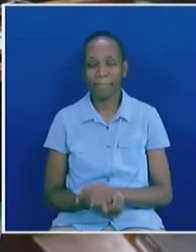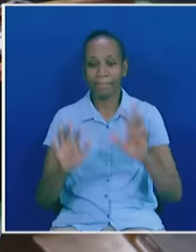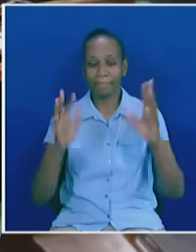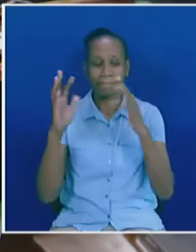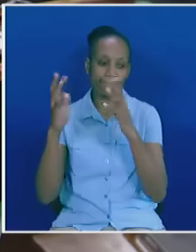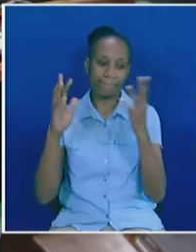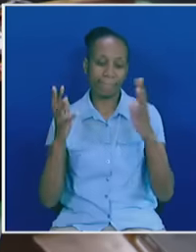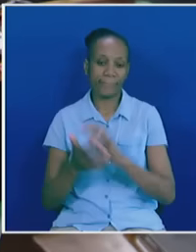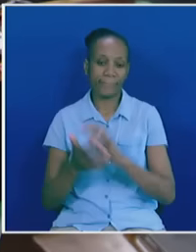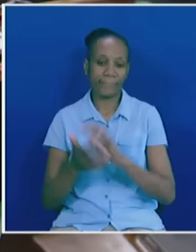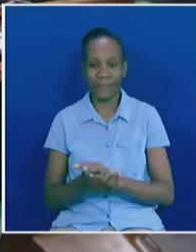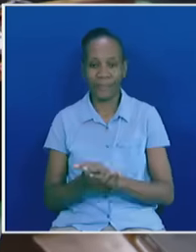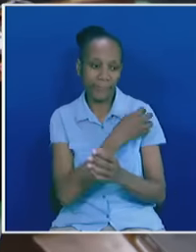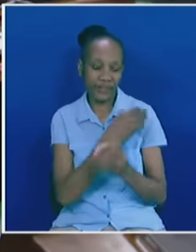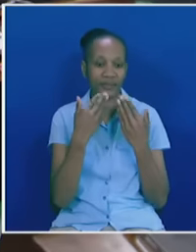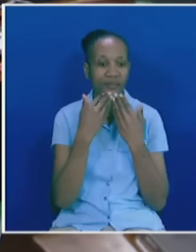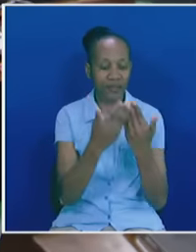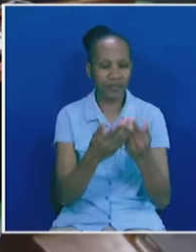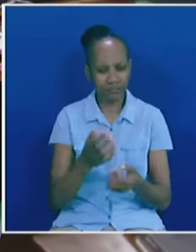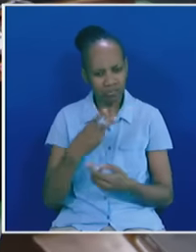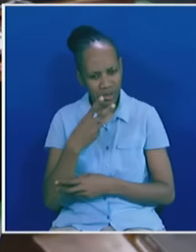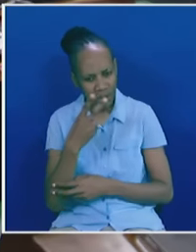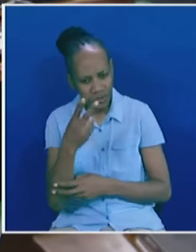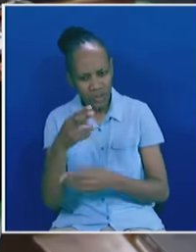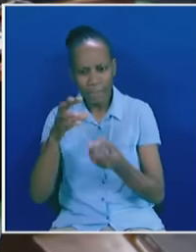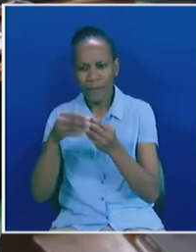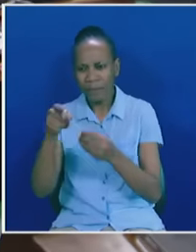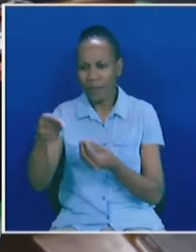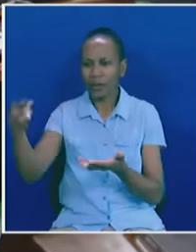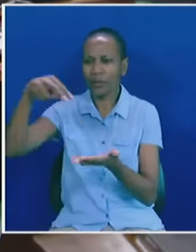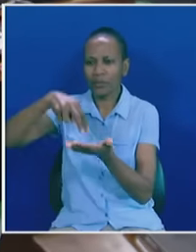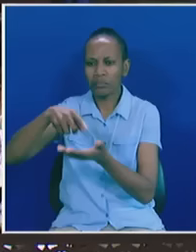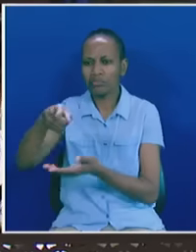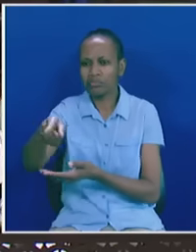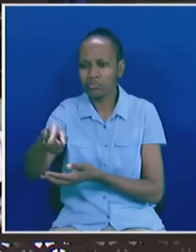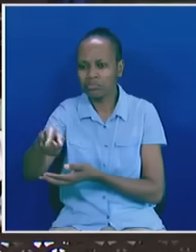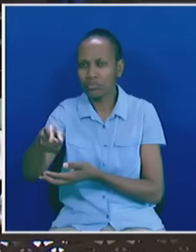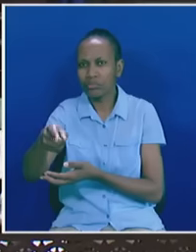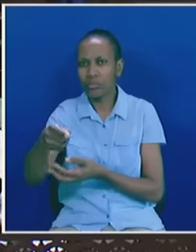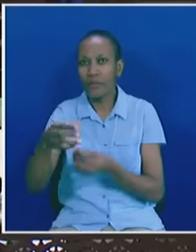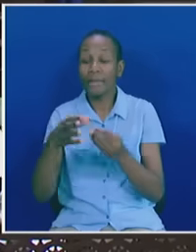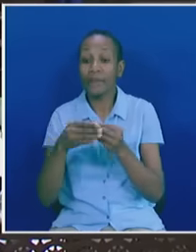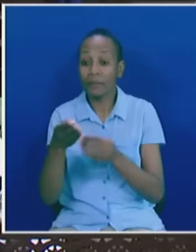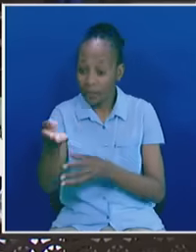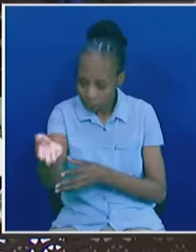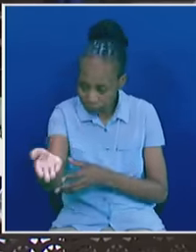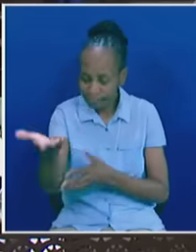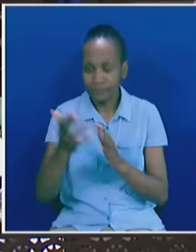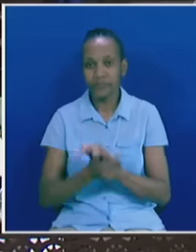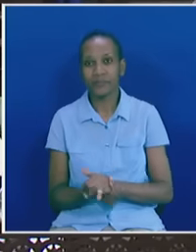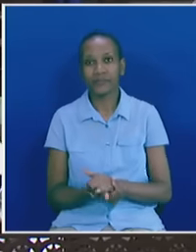Thank you, Honorable Minister. I see Honorable Member is rising. Honorable Member, may you come in?